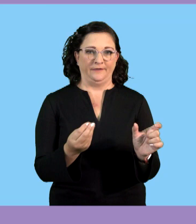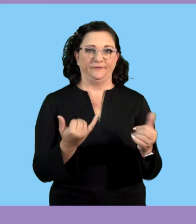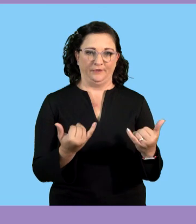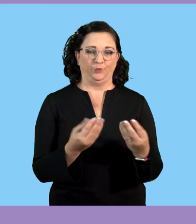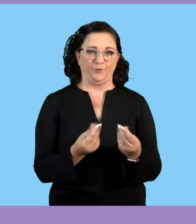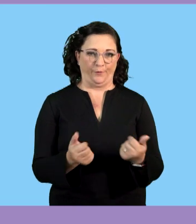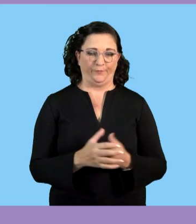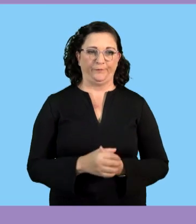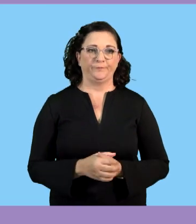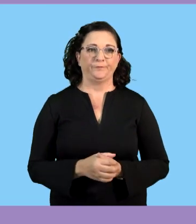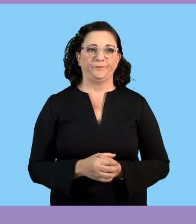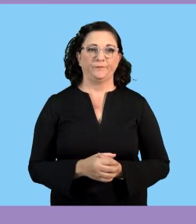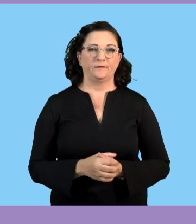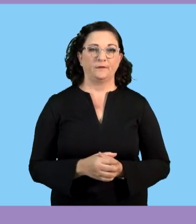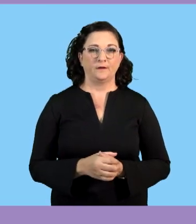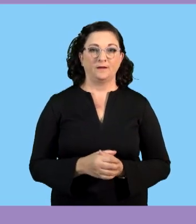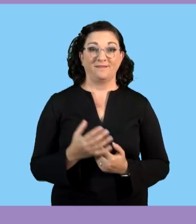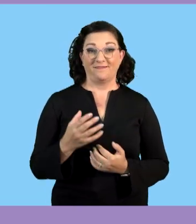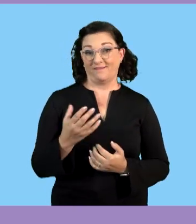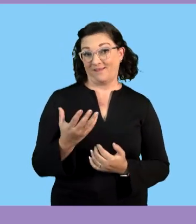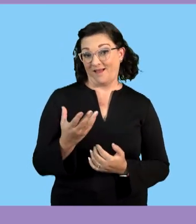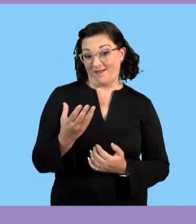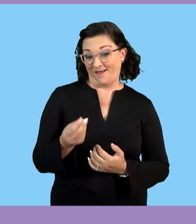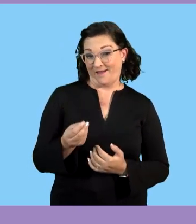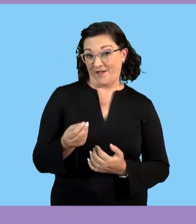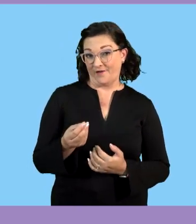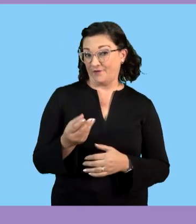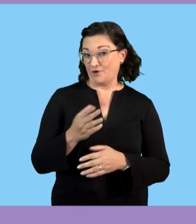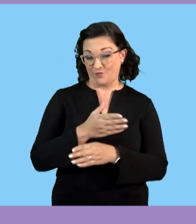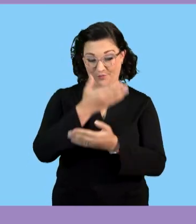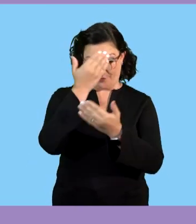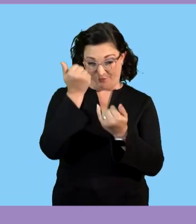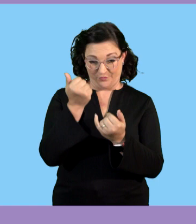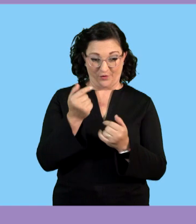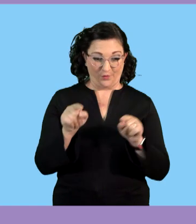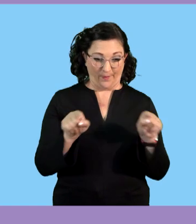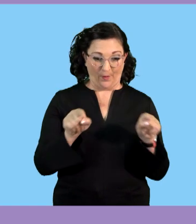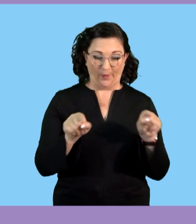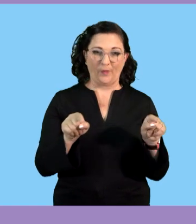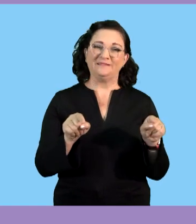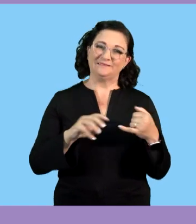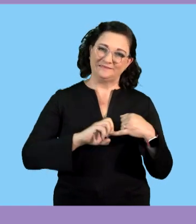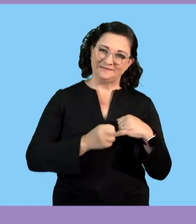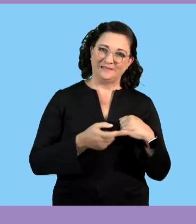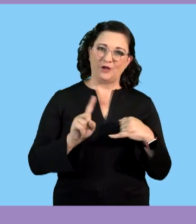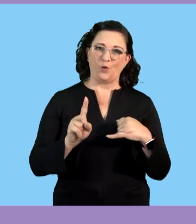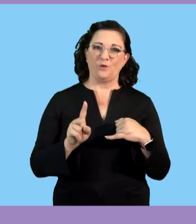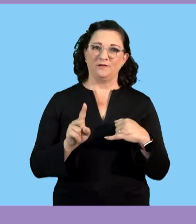to solve for it. Now remember, we said that if we have the unknown on both sides of the equal, let us